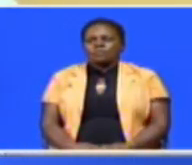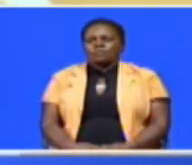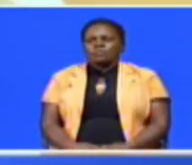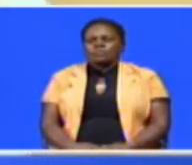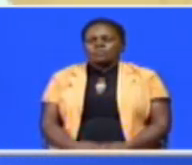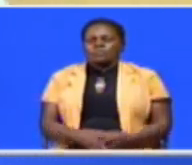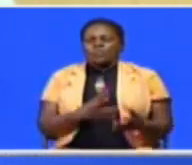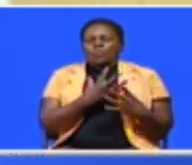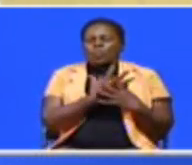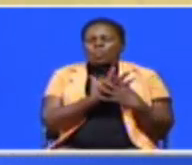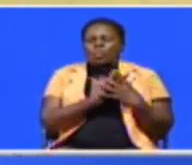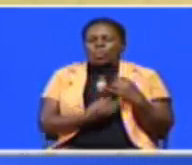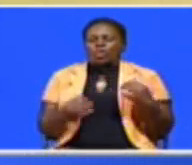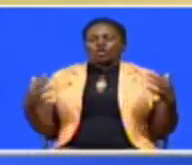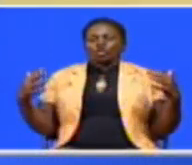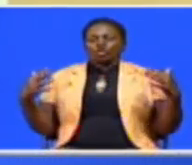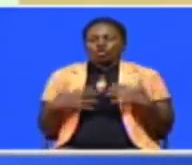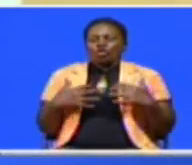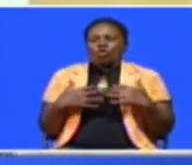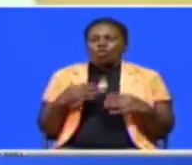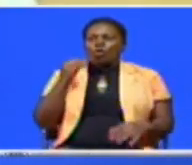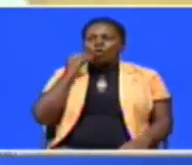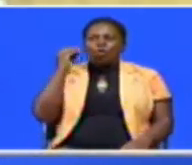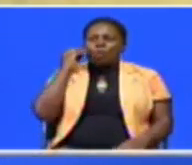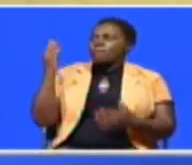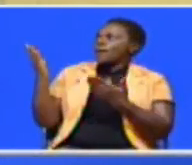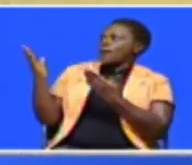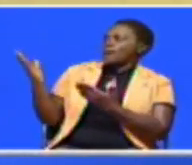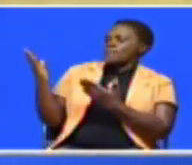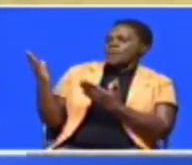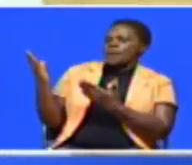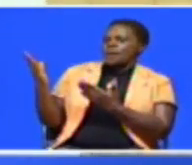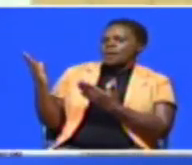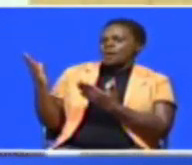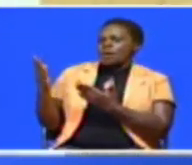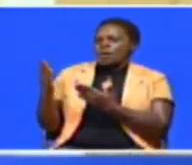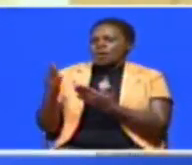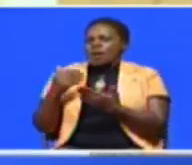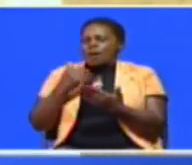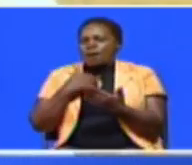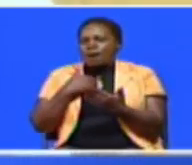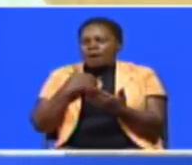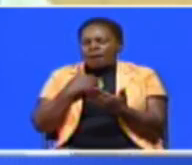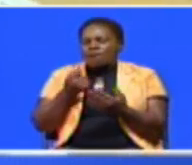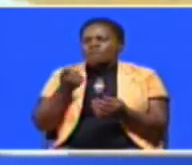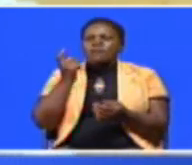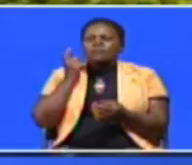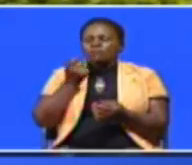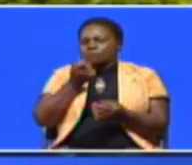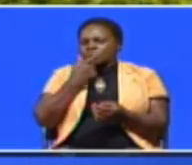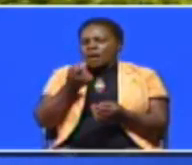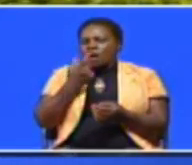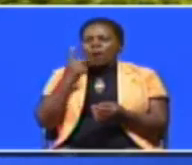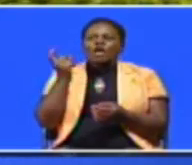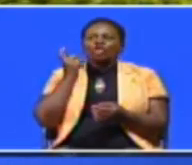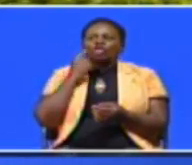Sorrow, grief and shock were evident at Kennedy Ambani's homestead. Ambani, who operated an aggravated Maganda trading center,